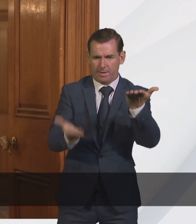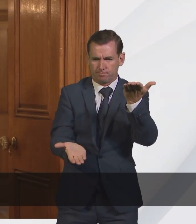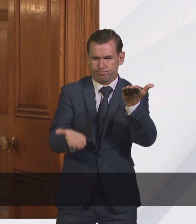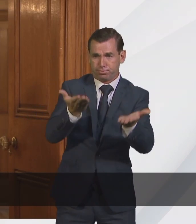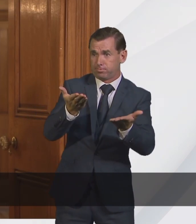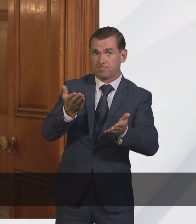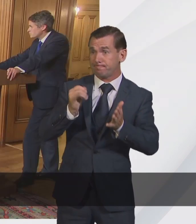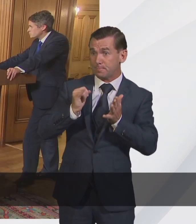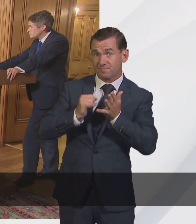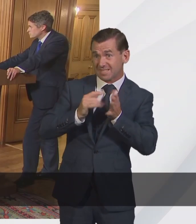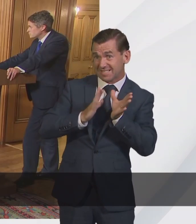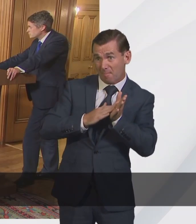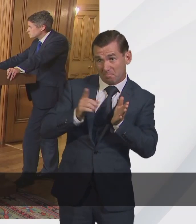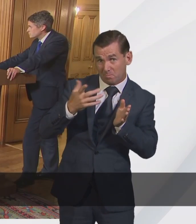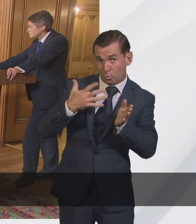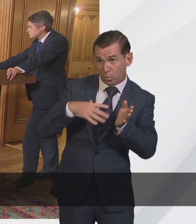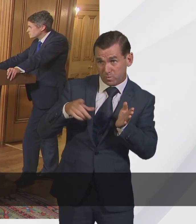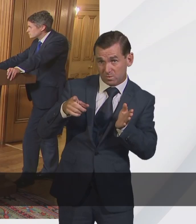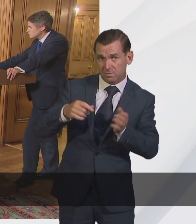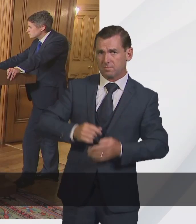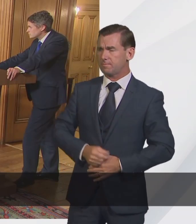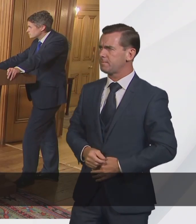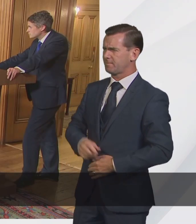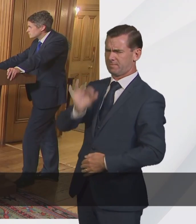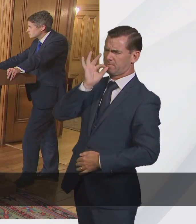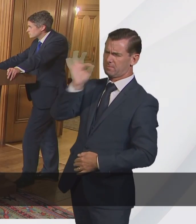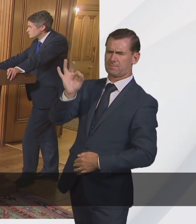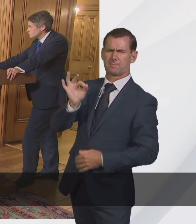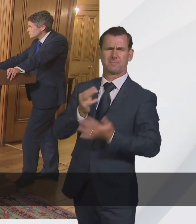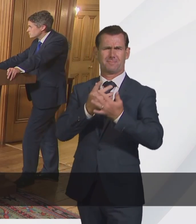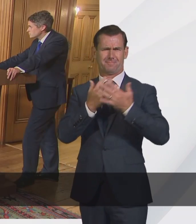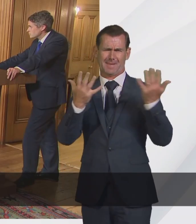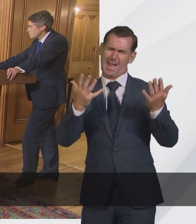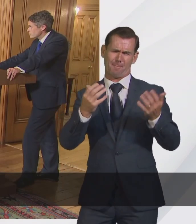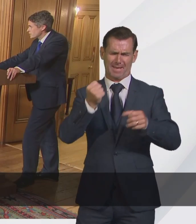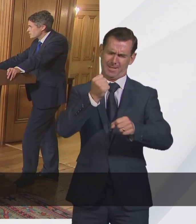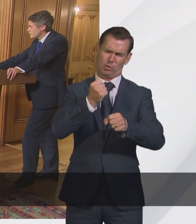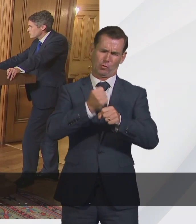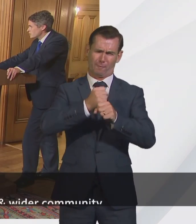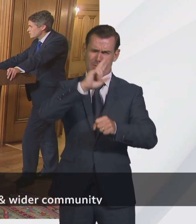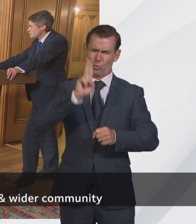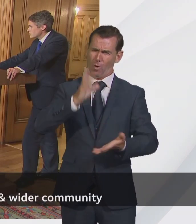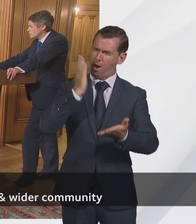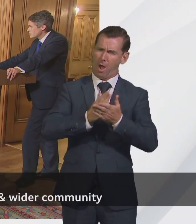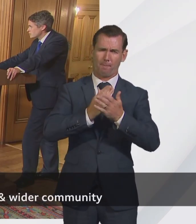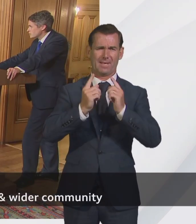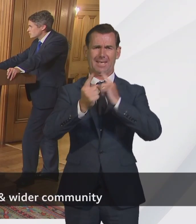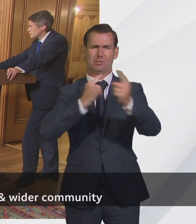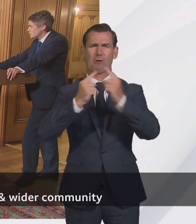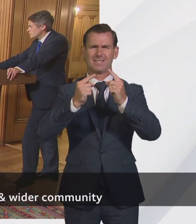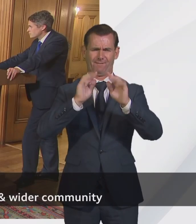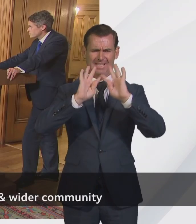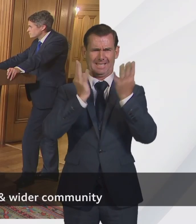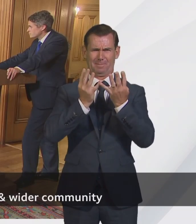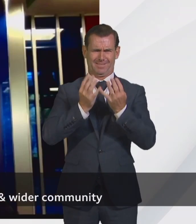Sam, would you... But what proportion of state schools are actually doing interactive video learning on things like Microsoft Teams?